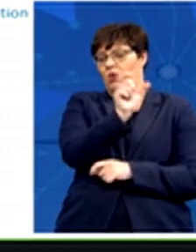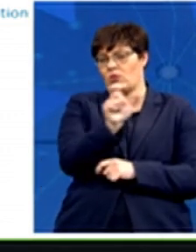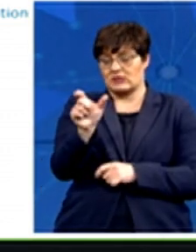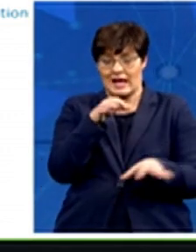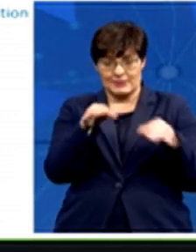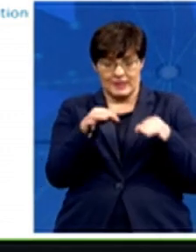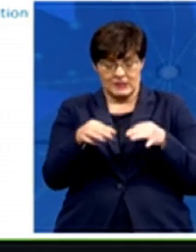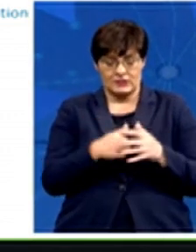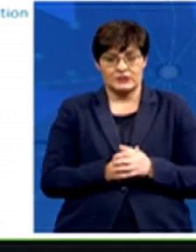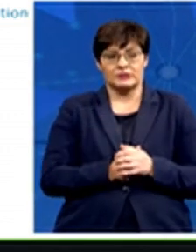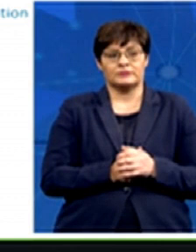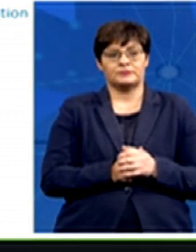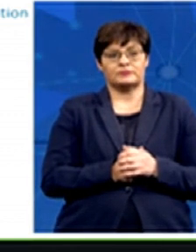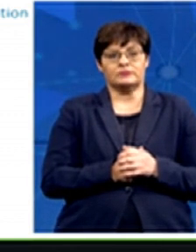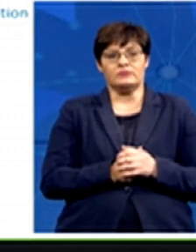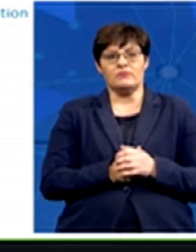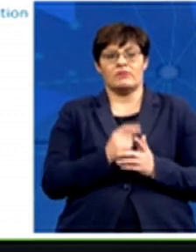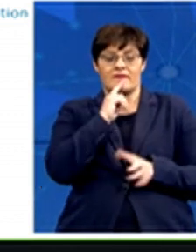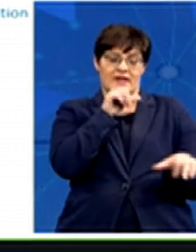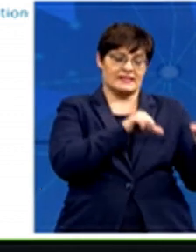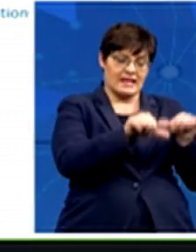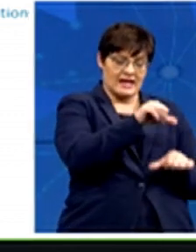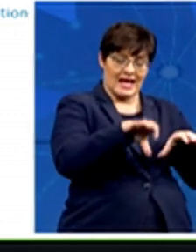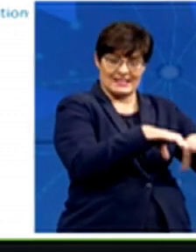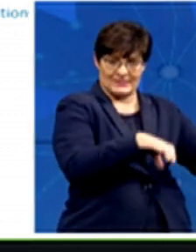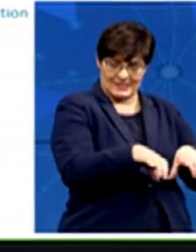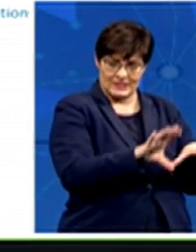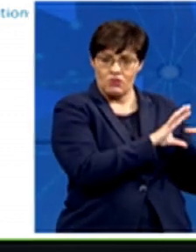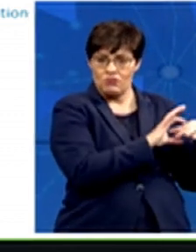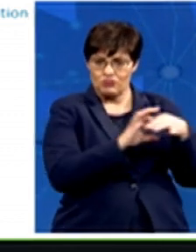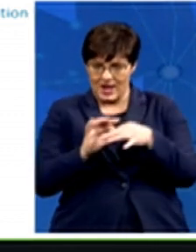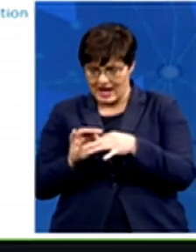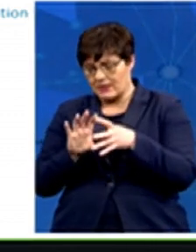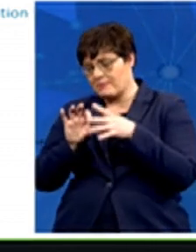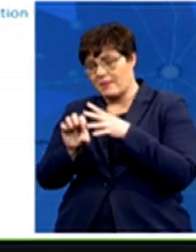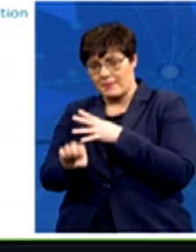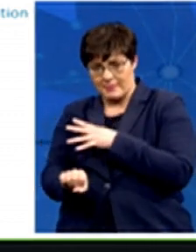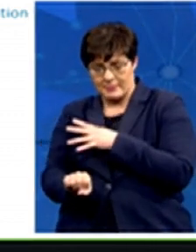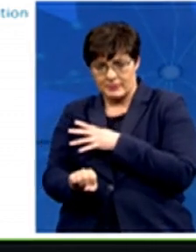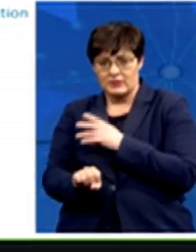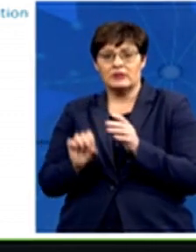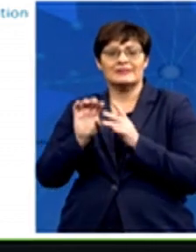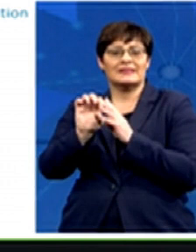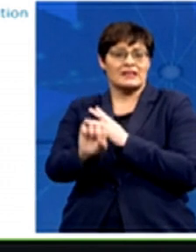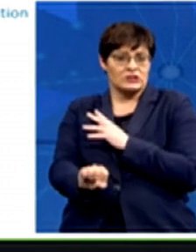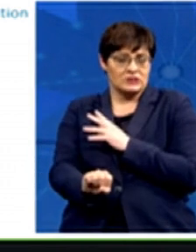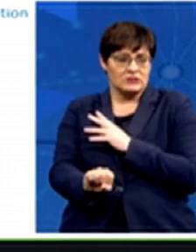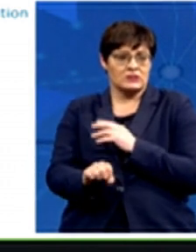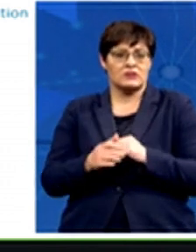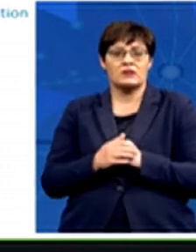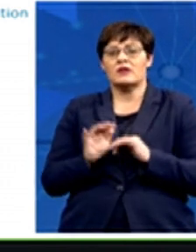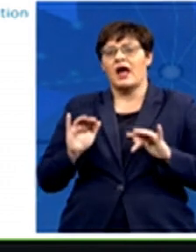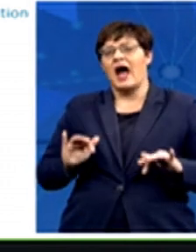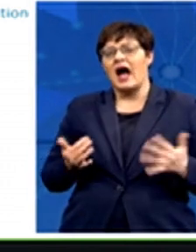there's the science and the activities that are relating to detection. Detection basically means how do we get this information? How do